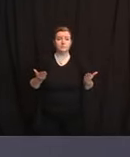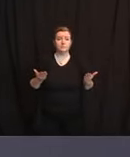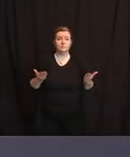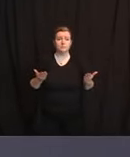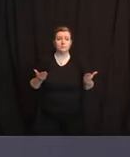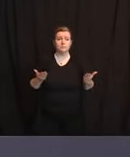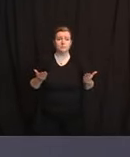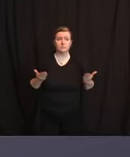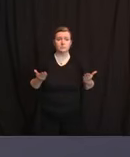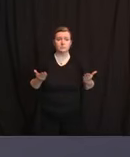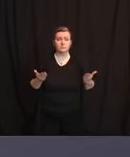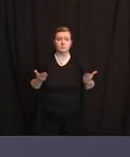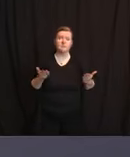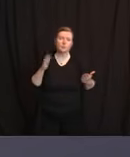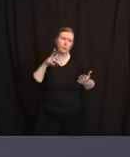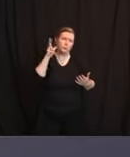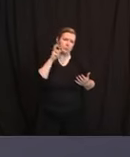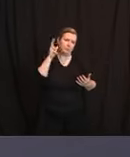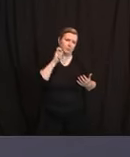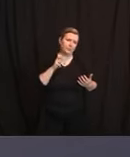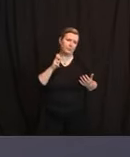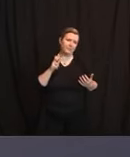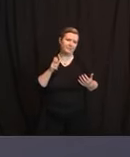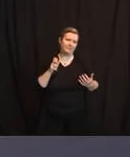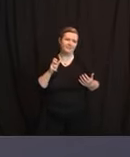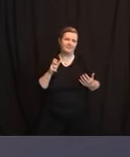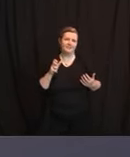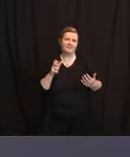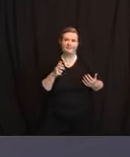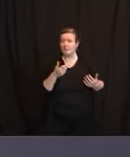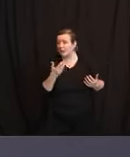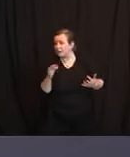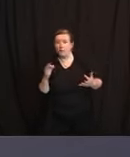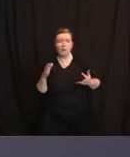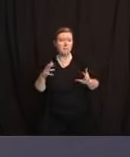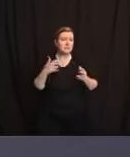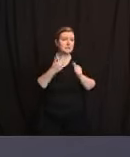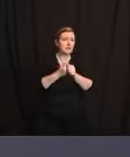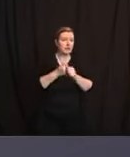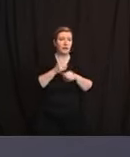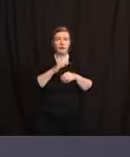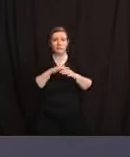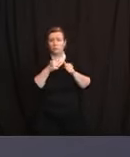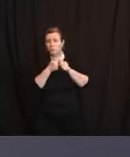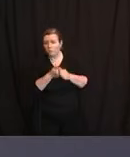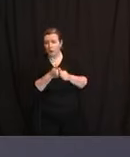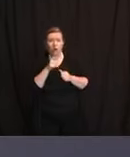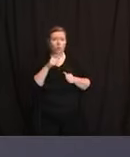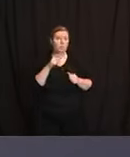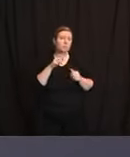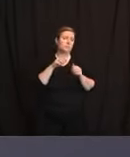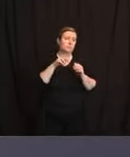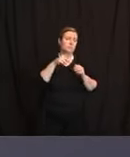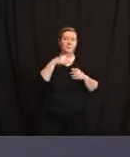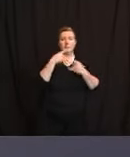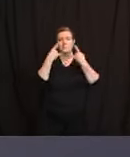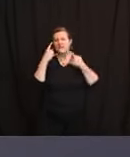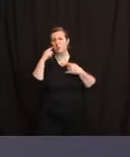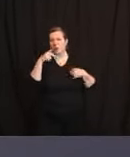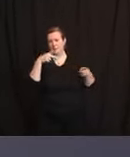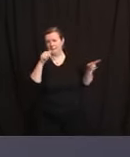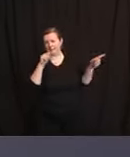day, Colonel Pat Callahan, with any updates on compliance, PPE, infrastructure, protocols.